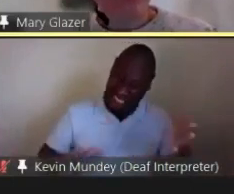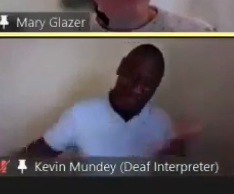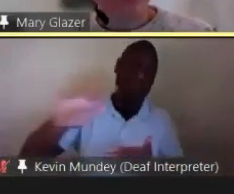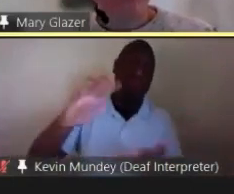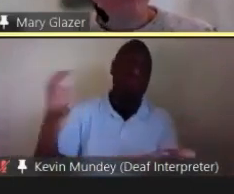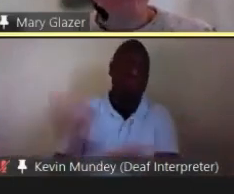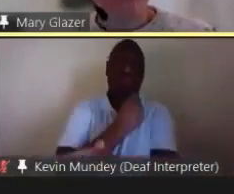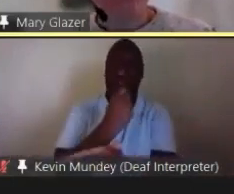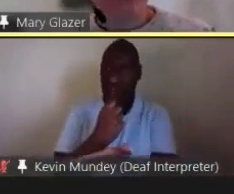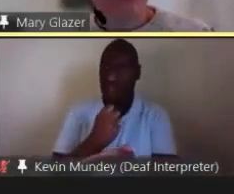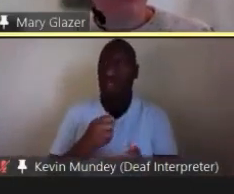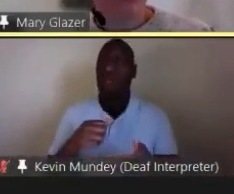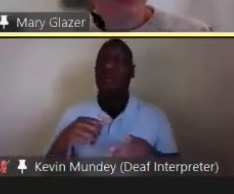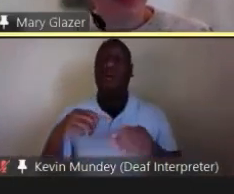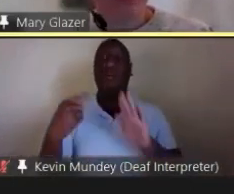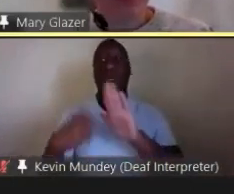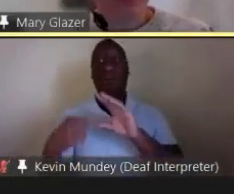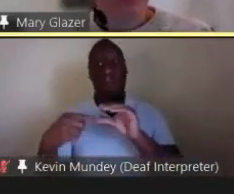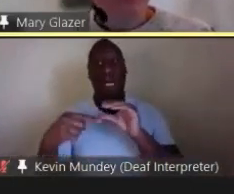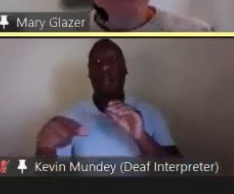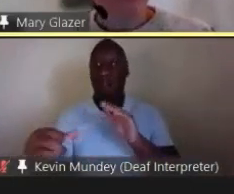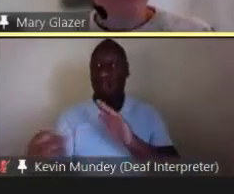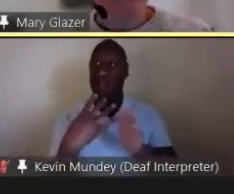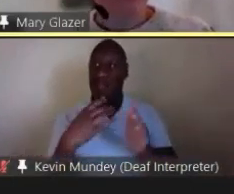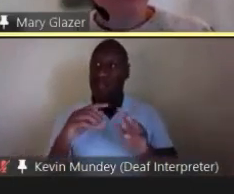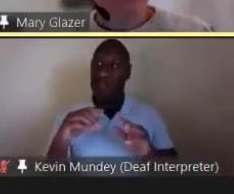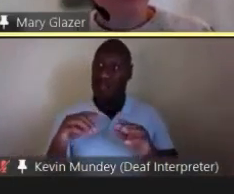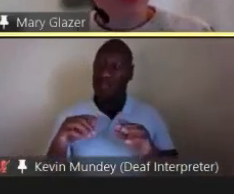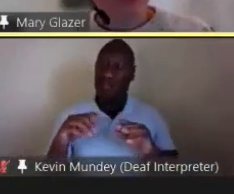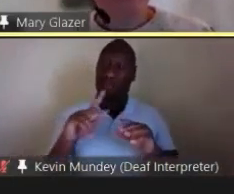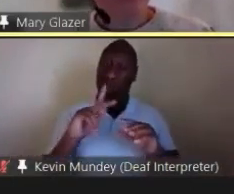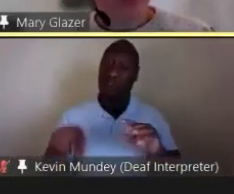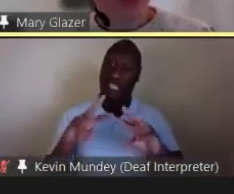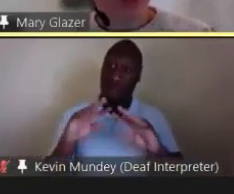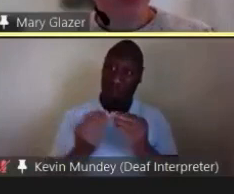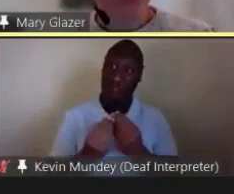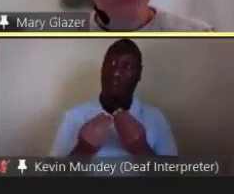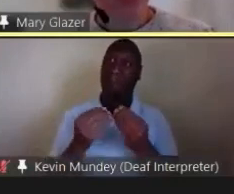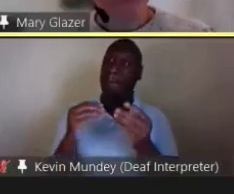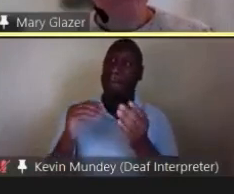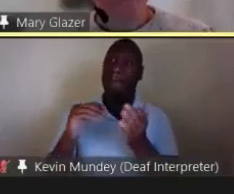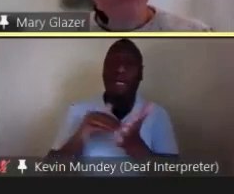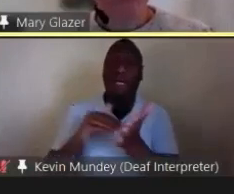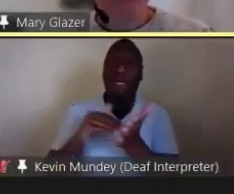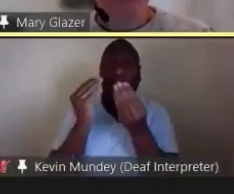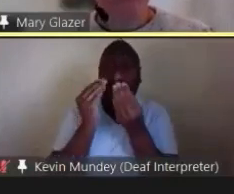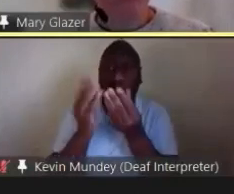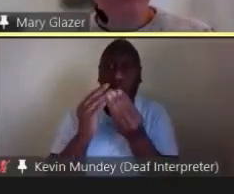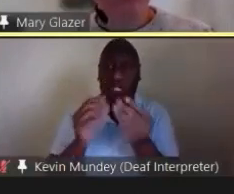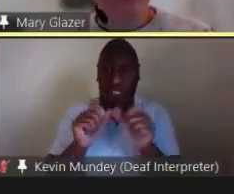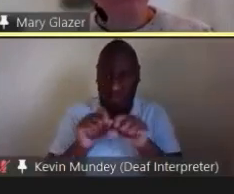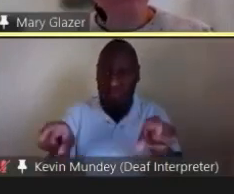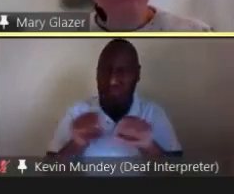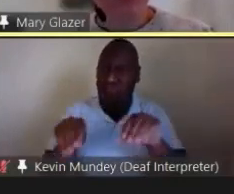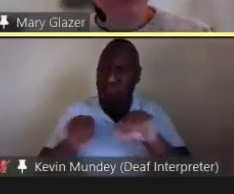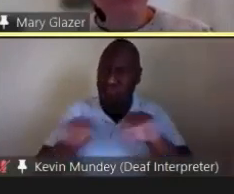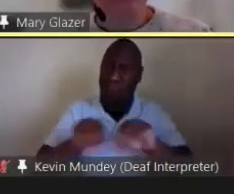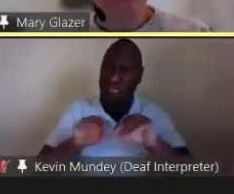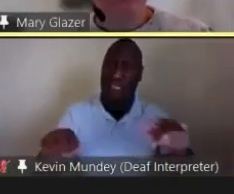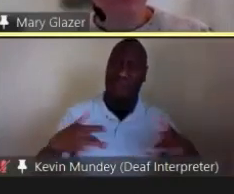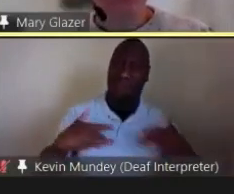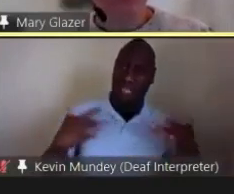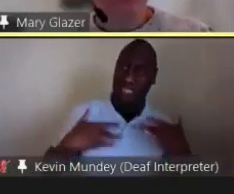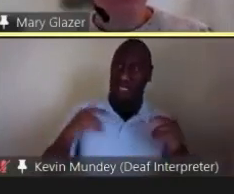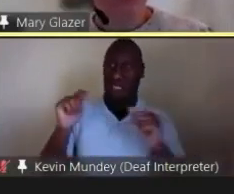list for the Philadelphia Special Needs Consortium, where we will often share information about upcoming events and services provided